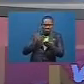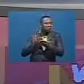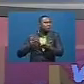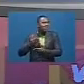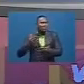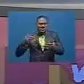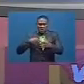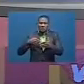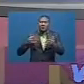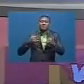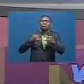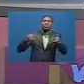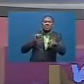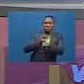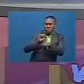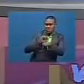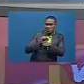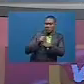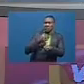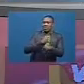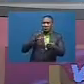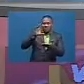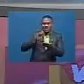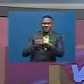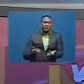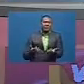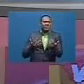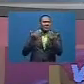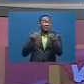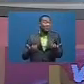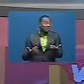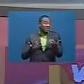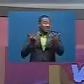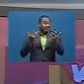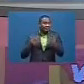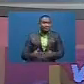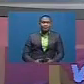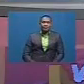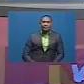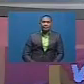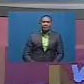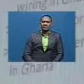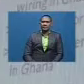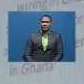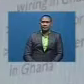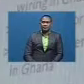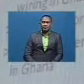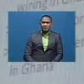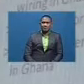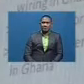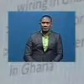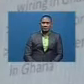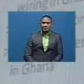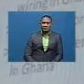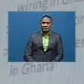among electrical contractors and reduce fire outbreaks arising out of electrical faults. The